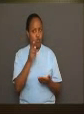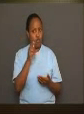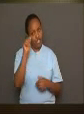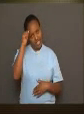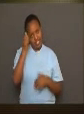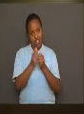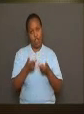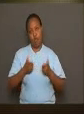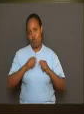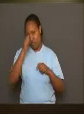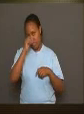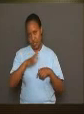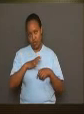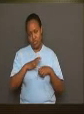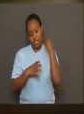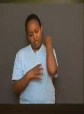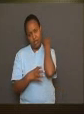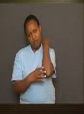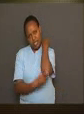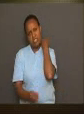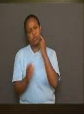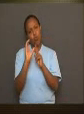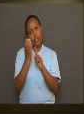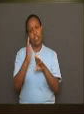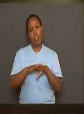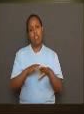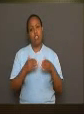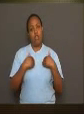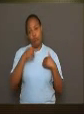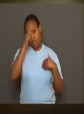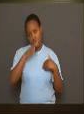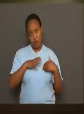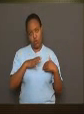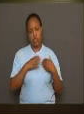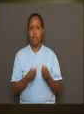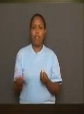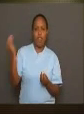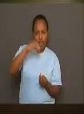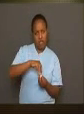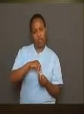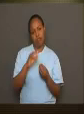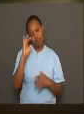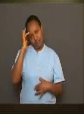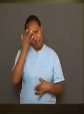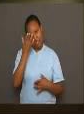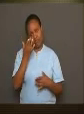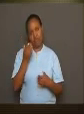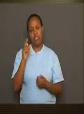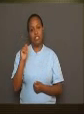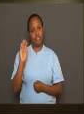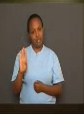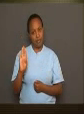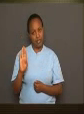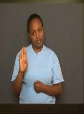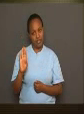AIDS. If people are living in poor conditions, they are more likely to become infected